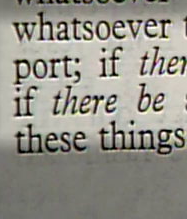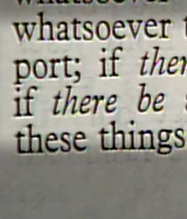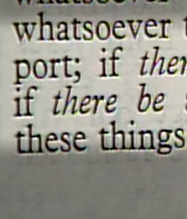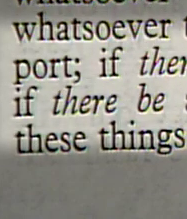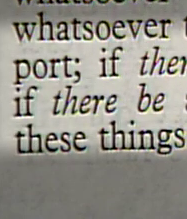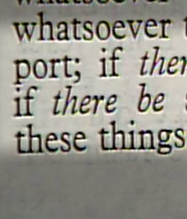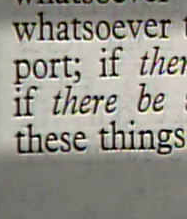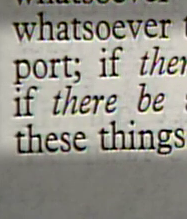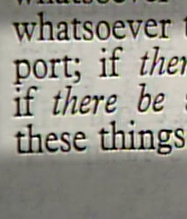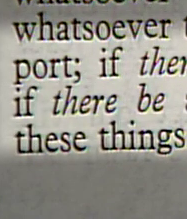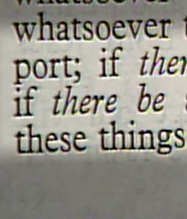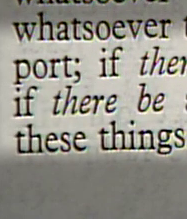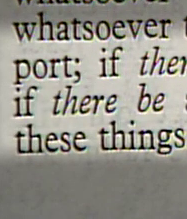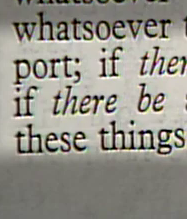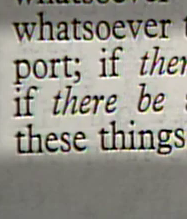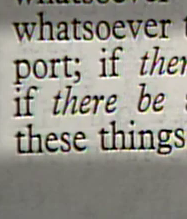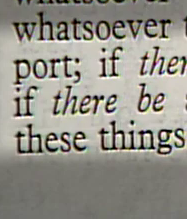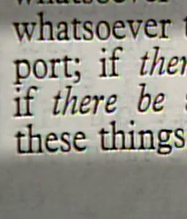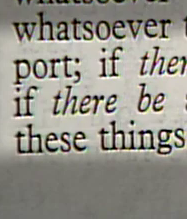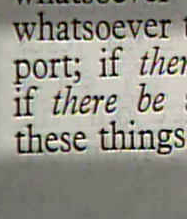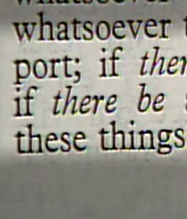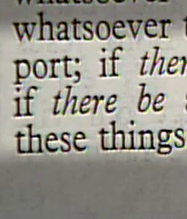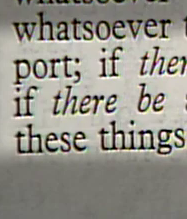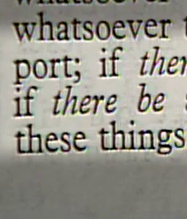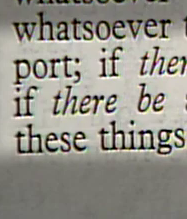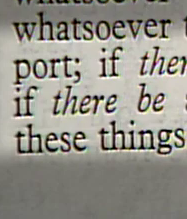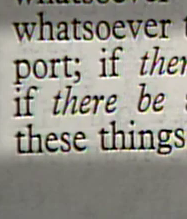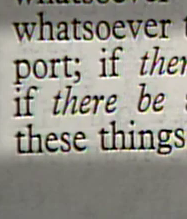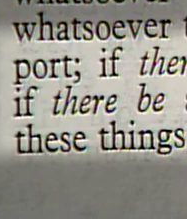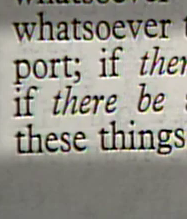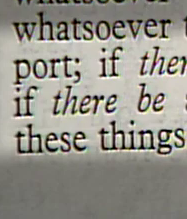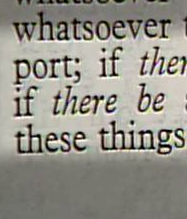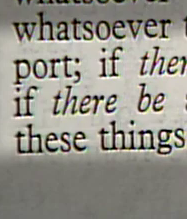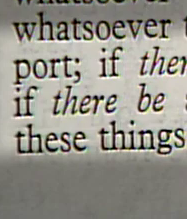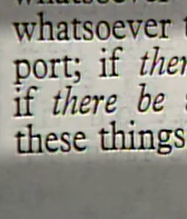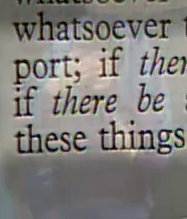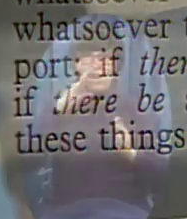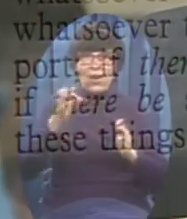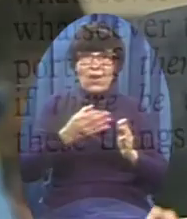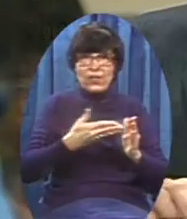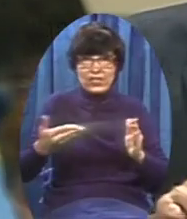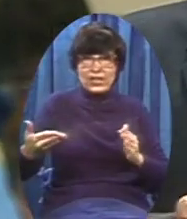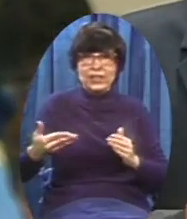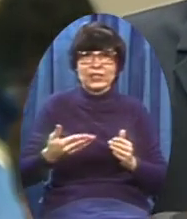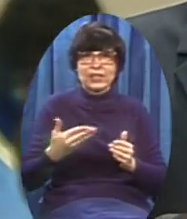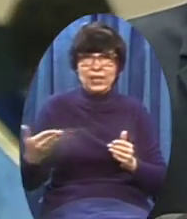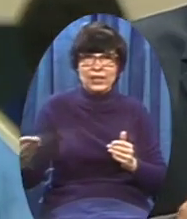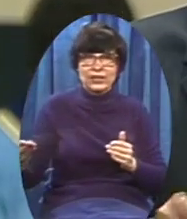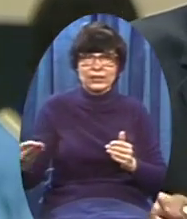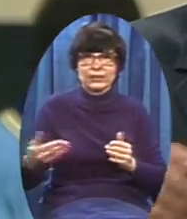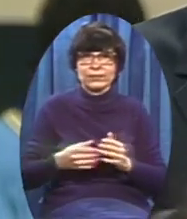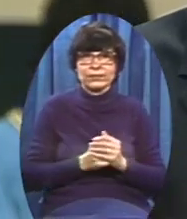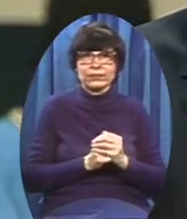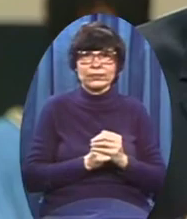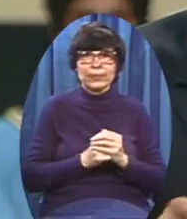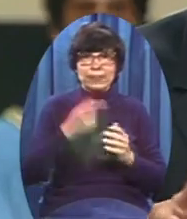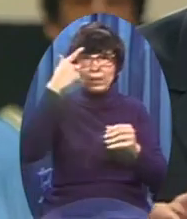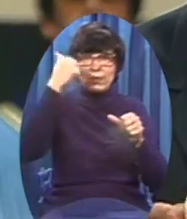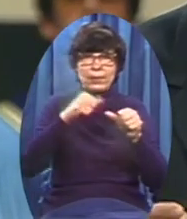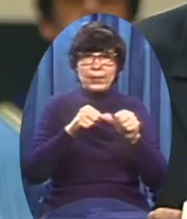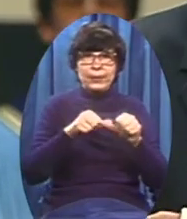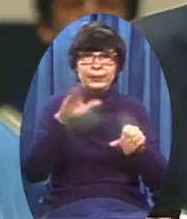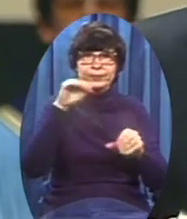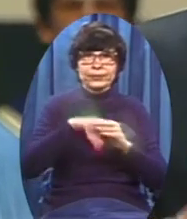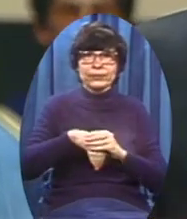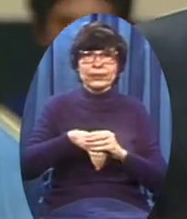any virtue and if there be any praise, think on these things. And then you'll remember that over in